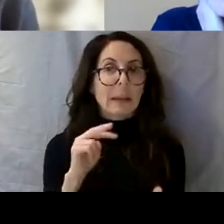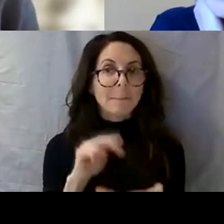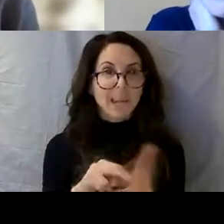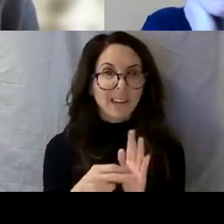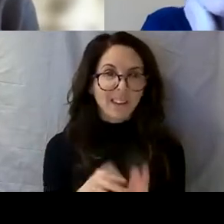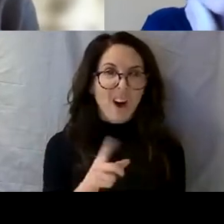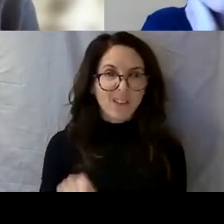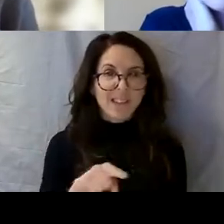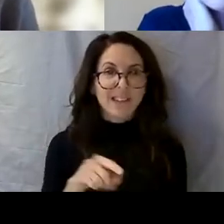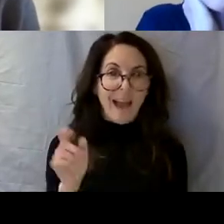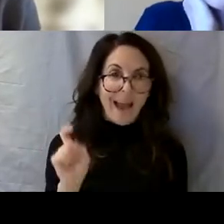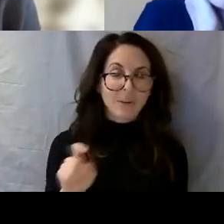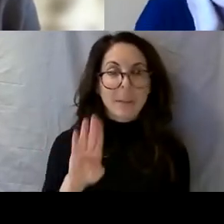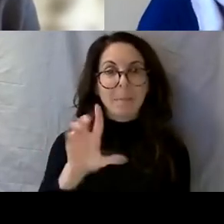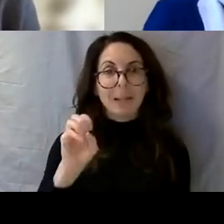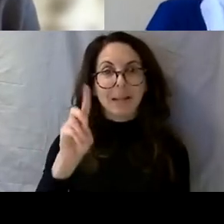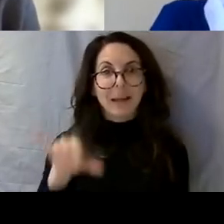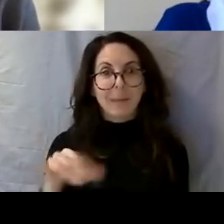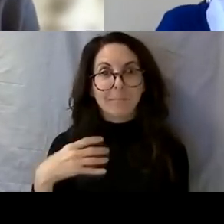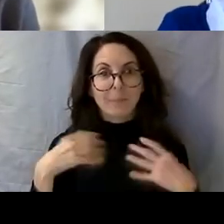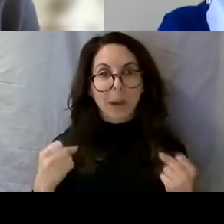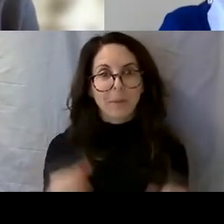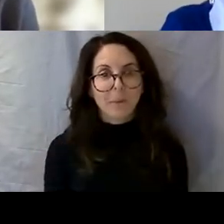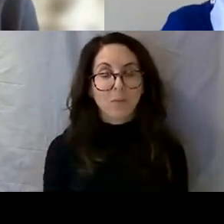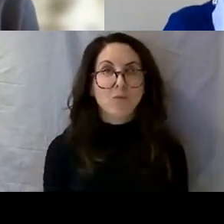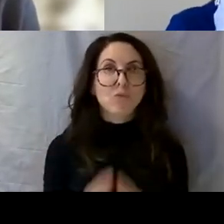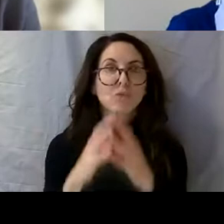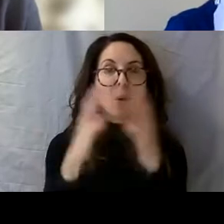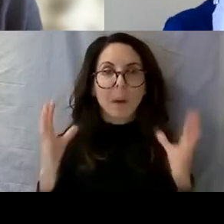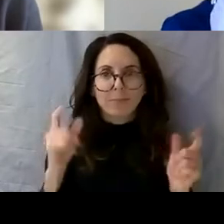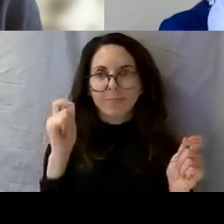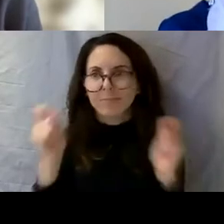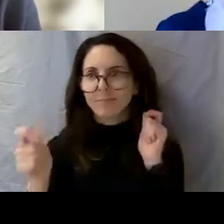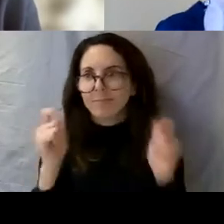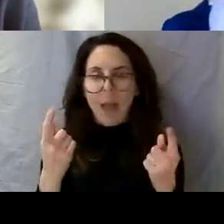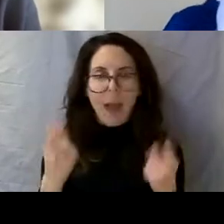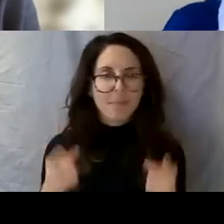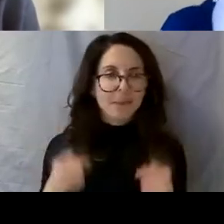brave. There's so much going on, and I think